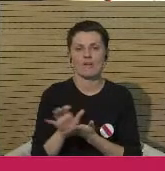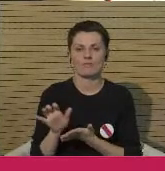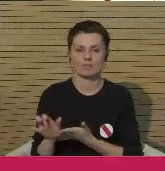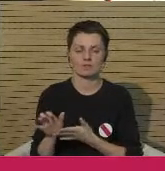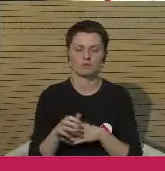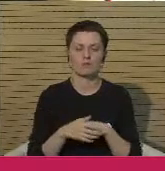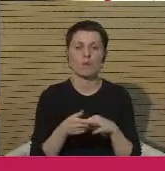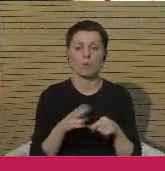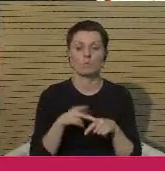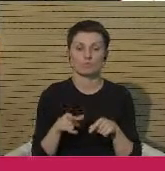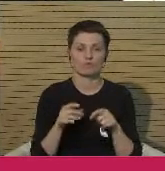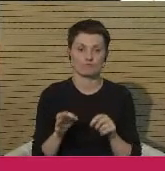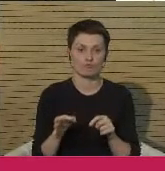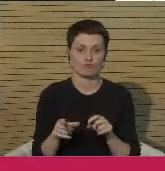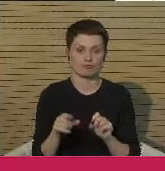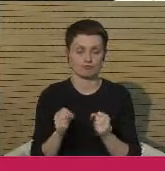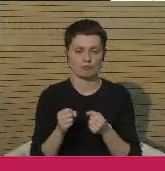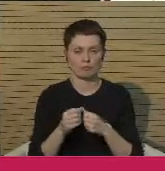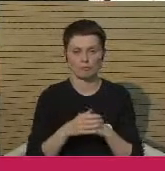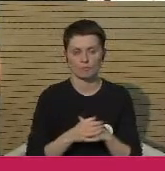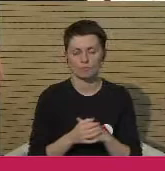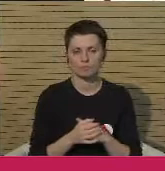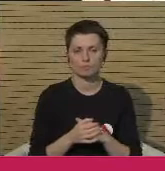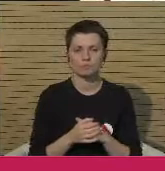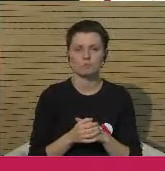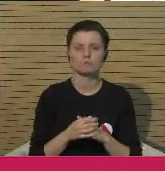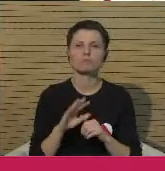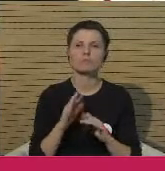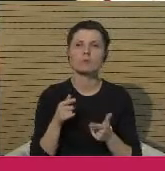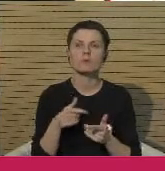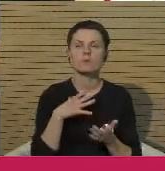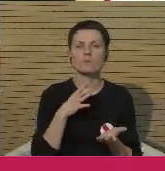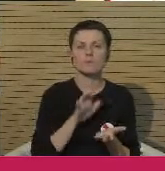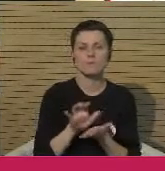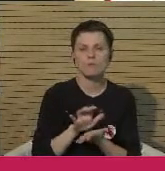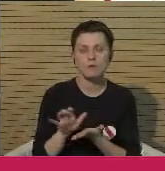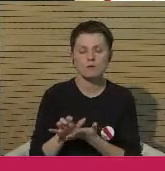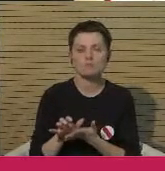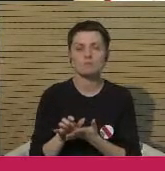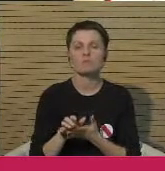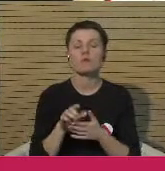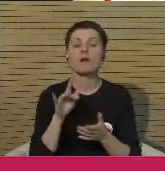And this is when our publishing house came into being,